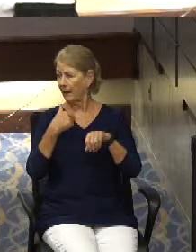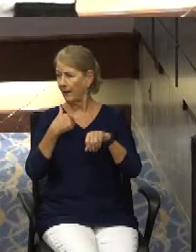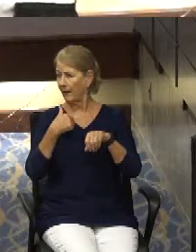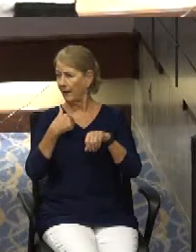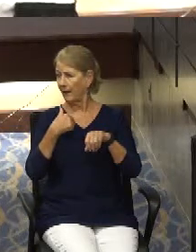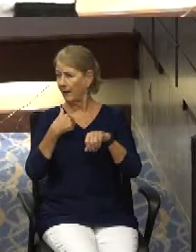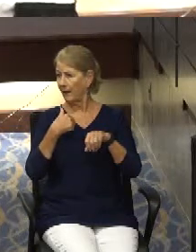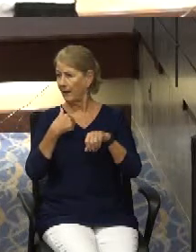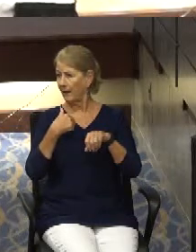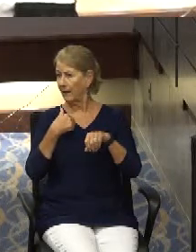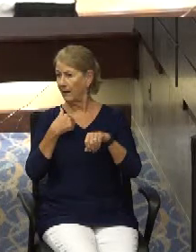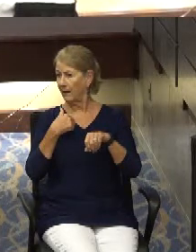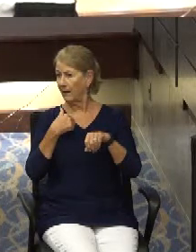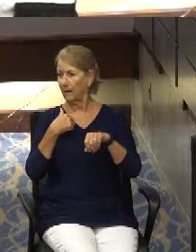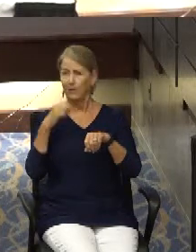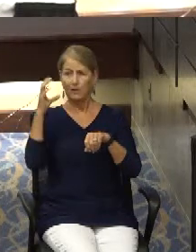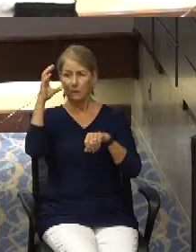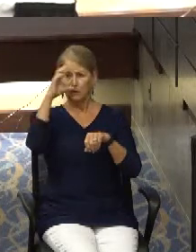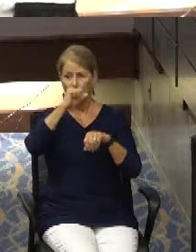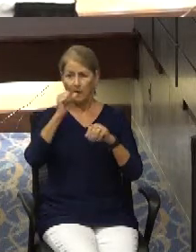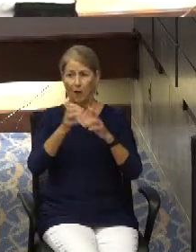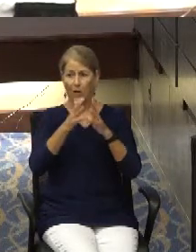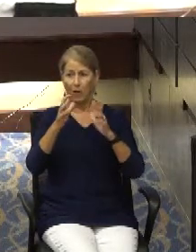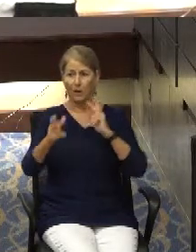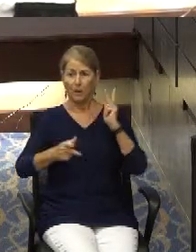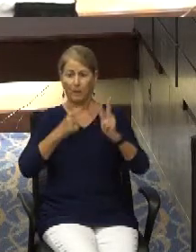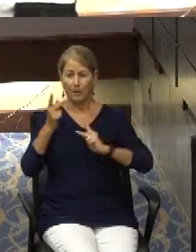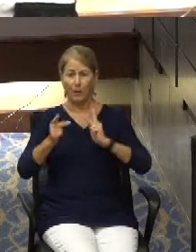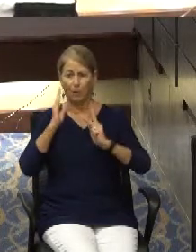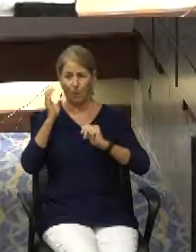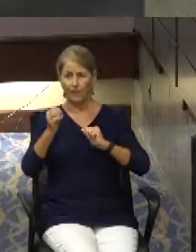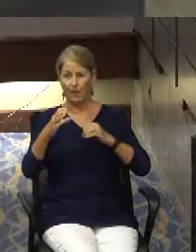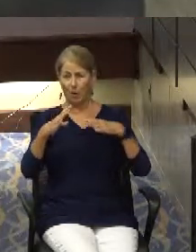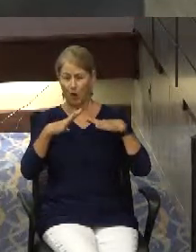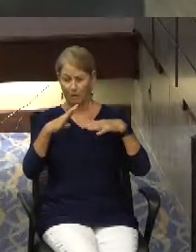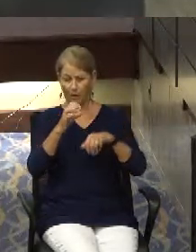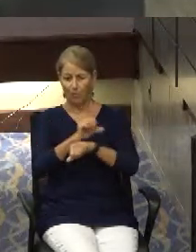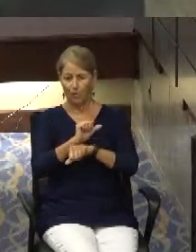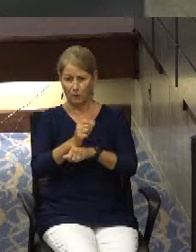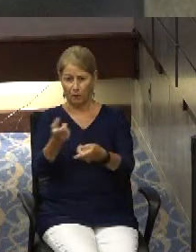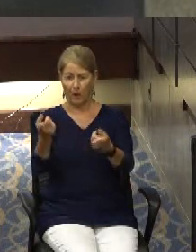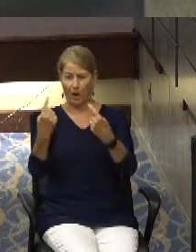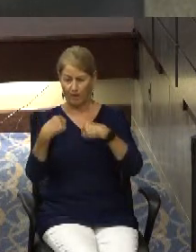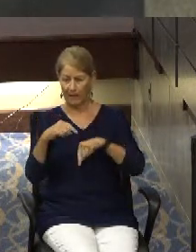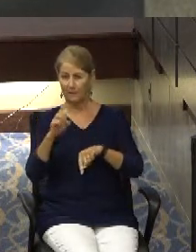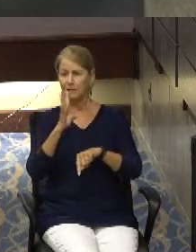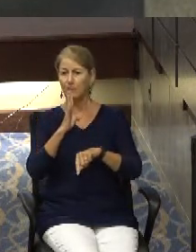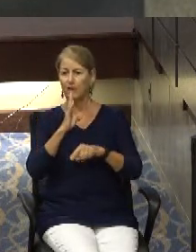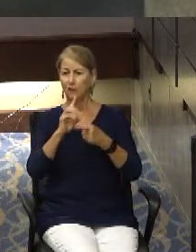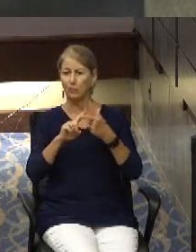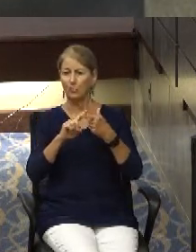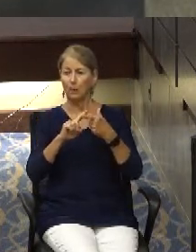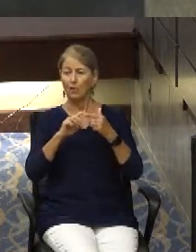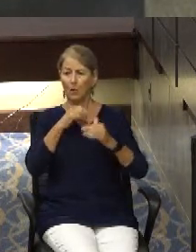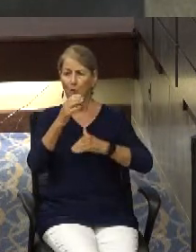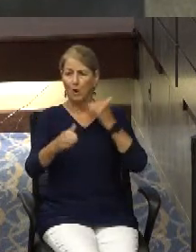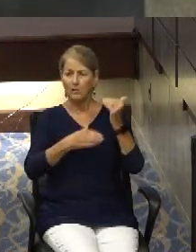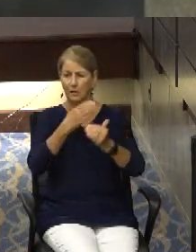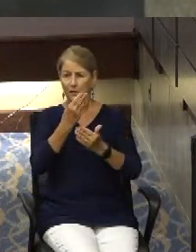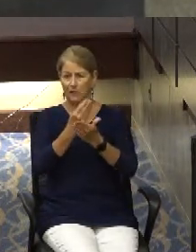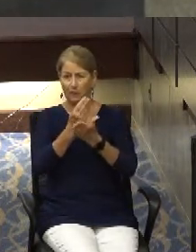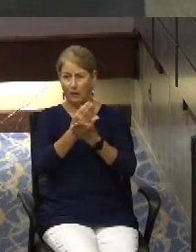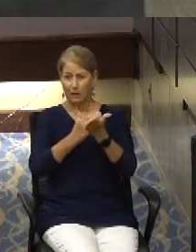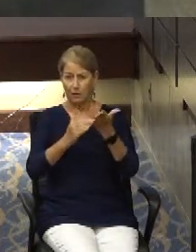that is allowing people who might be getting off work to be able to come and speak into the process and the budget. Is that right?